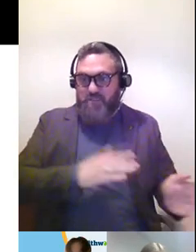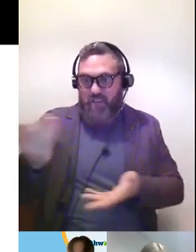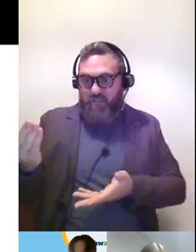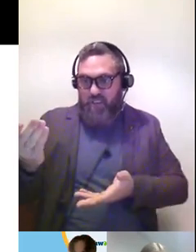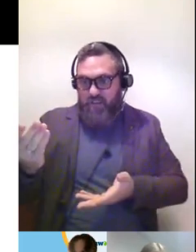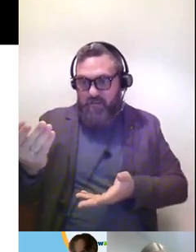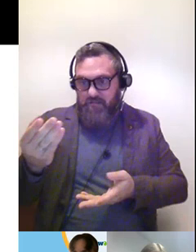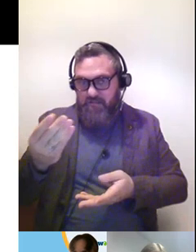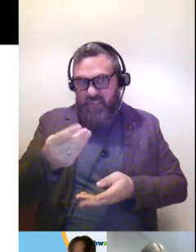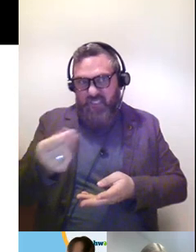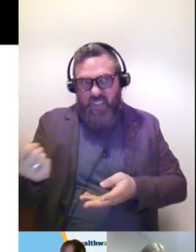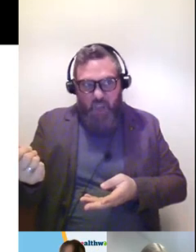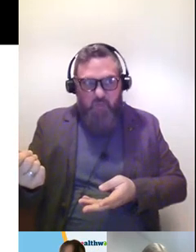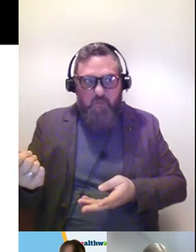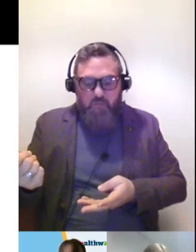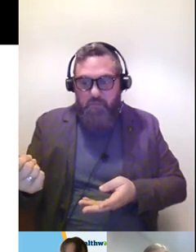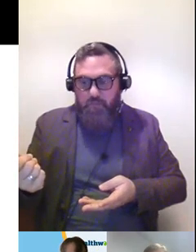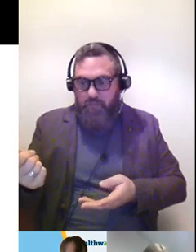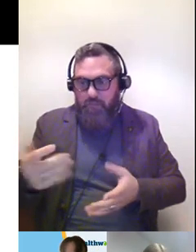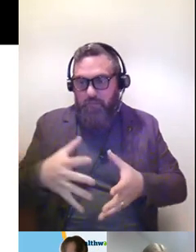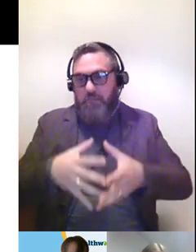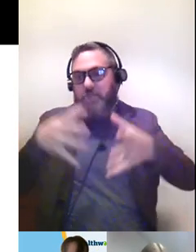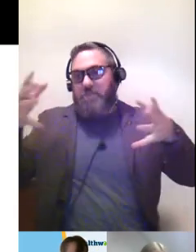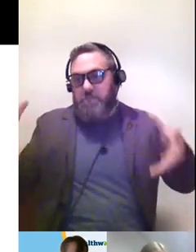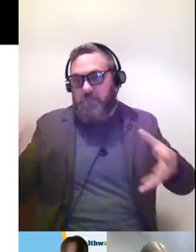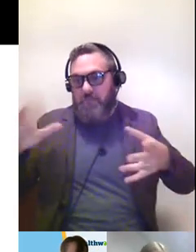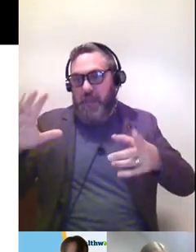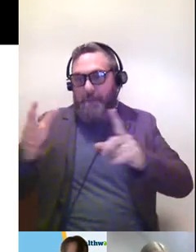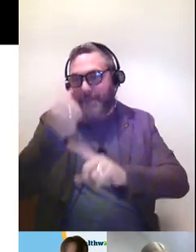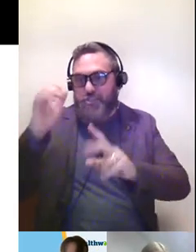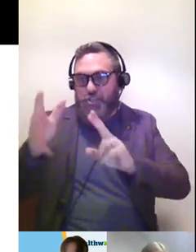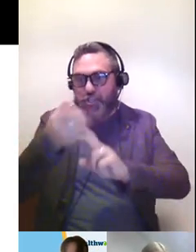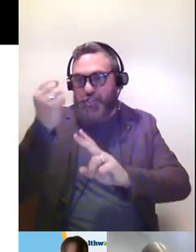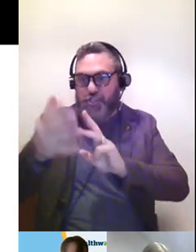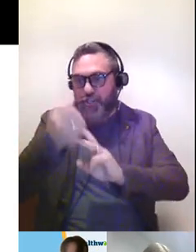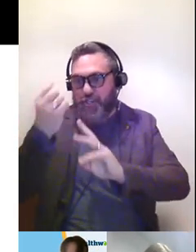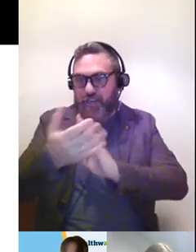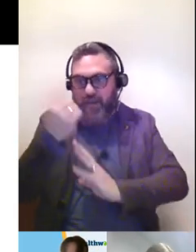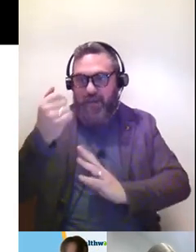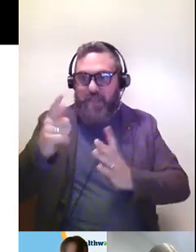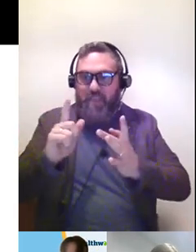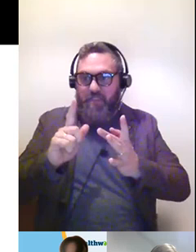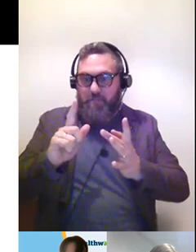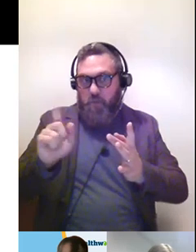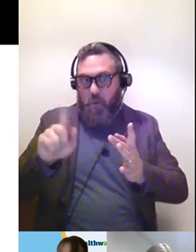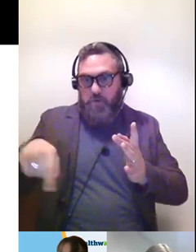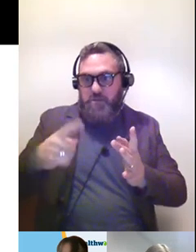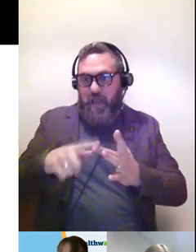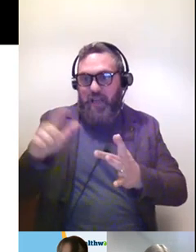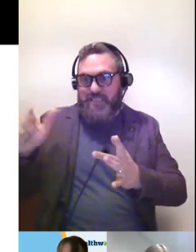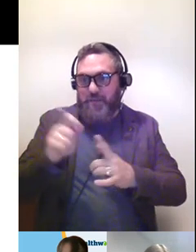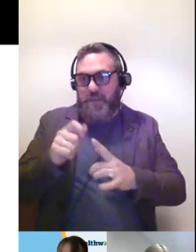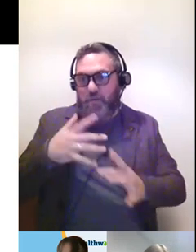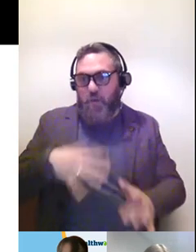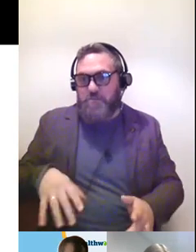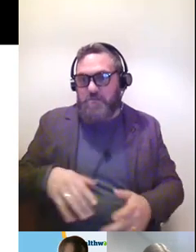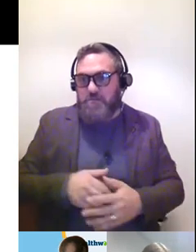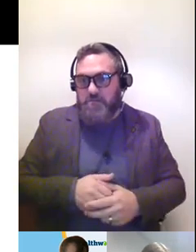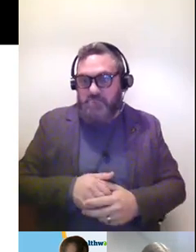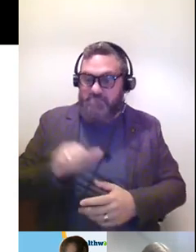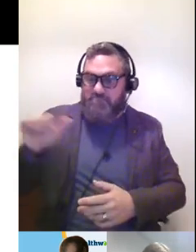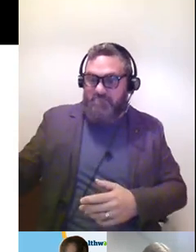these umbrella ambitions, if you want, for a better word, that the ICP has. But absolutely, and Rob